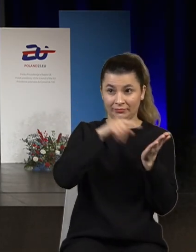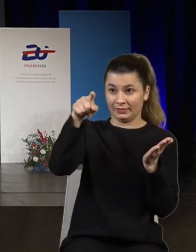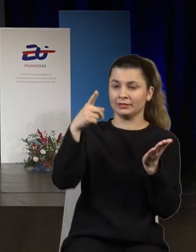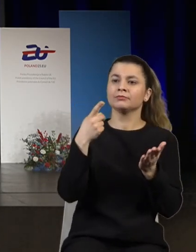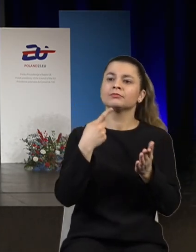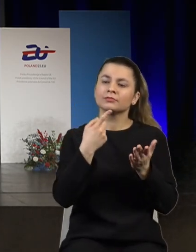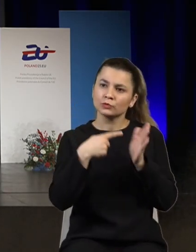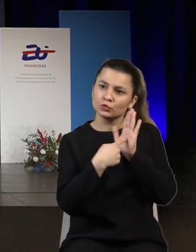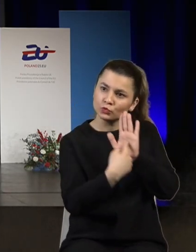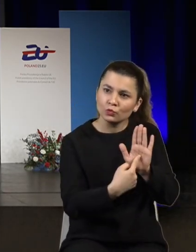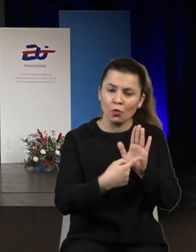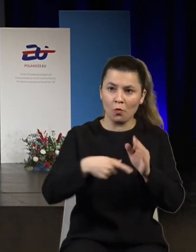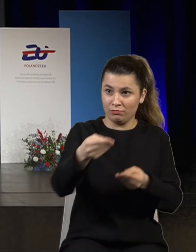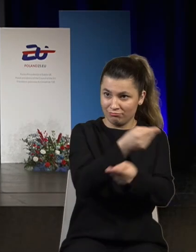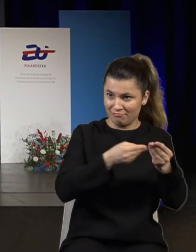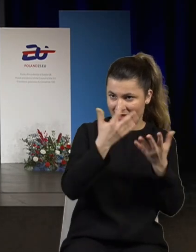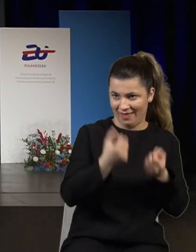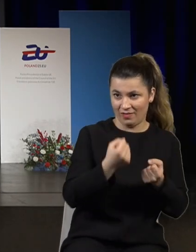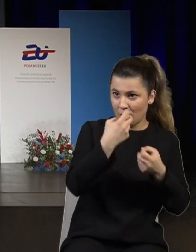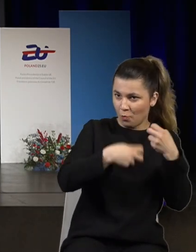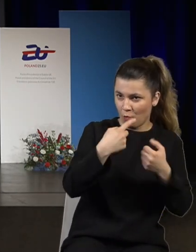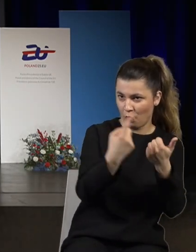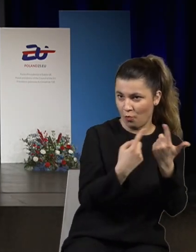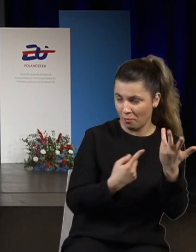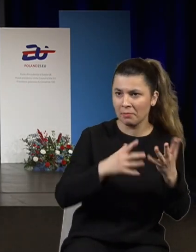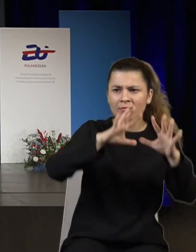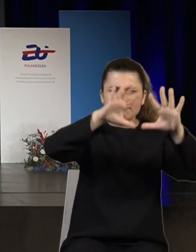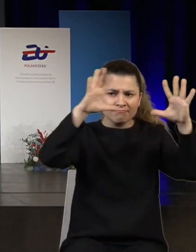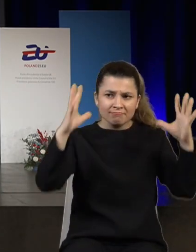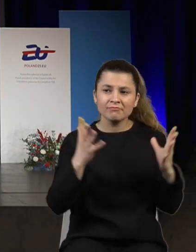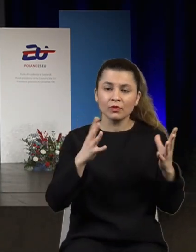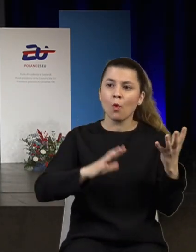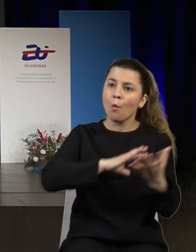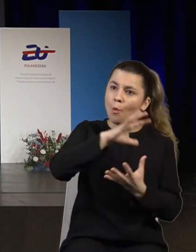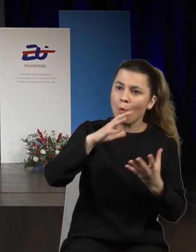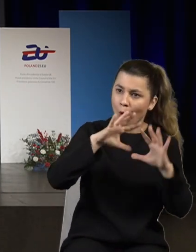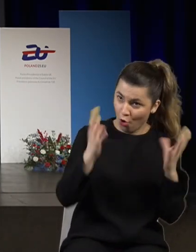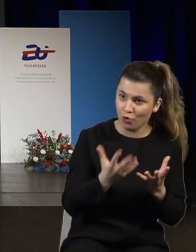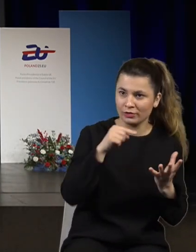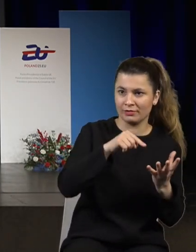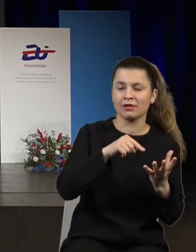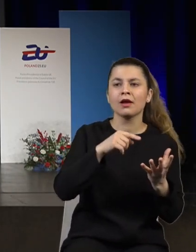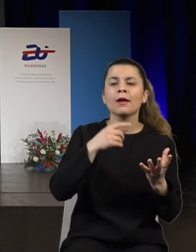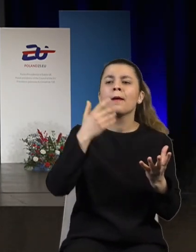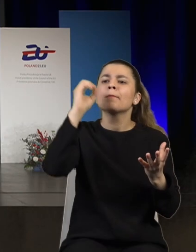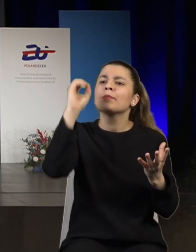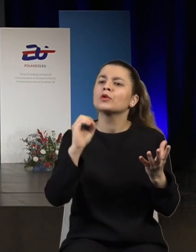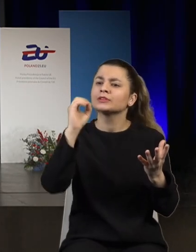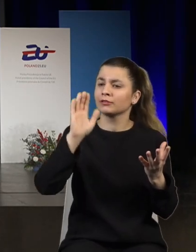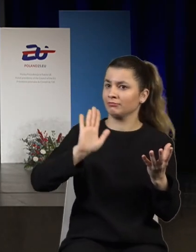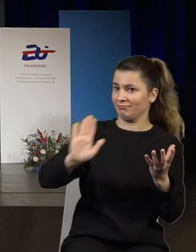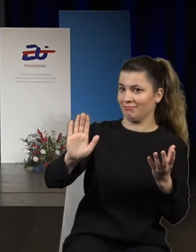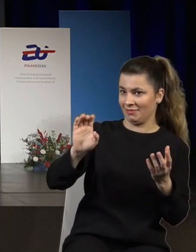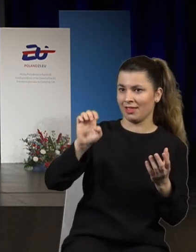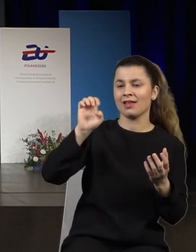EU companies must compete with other global players not burdened with EU climate regulation. So there were also